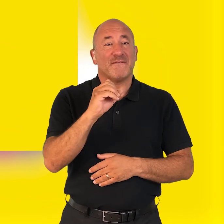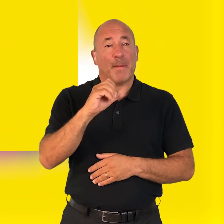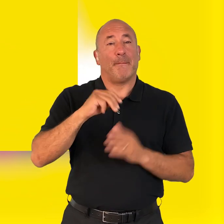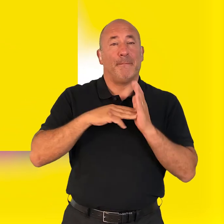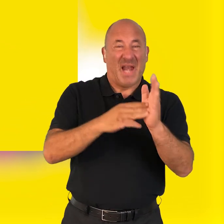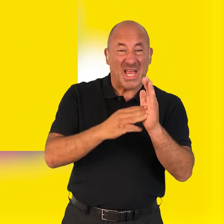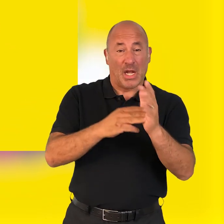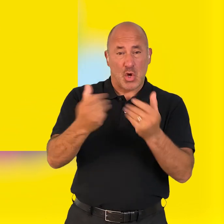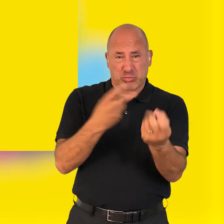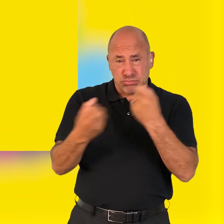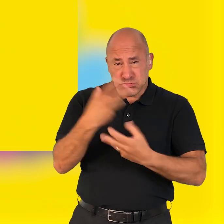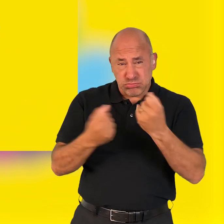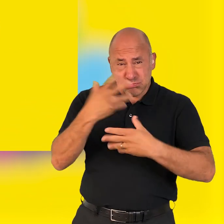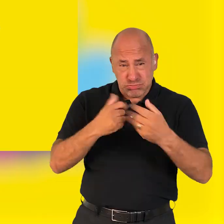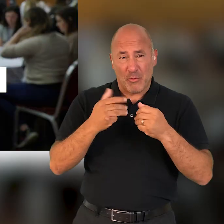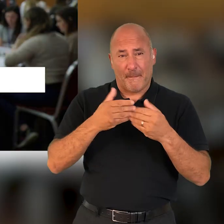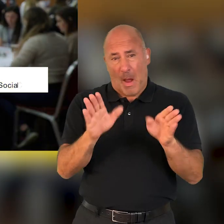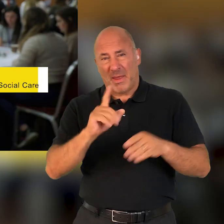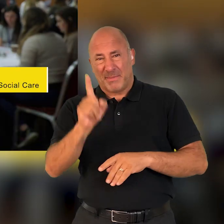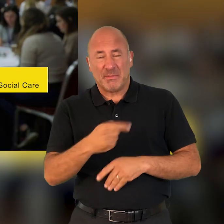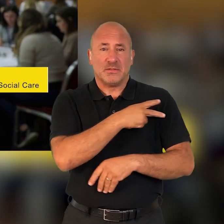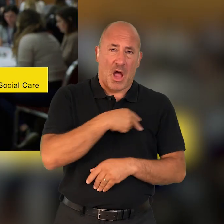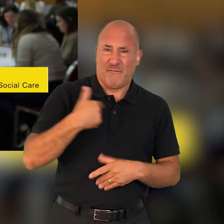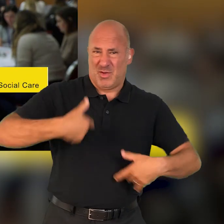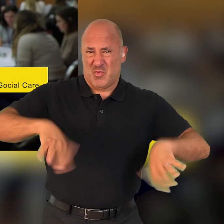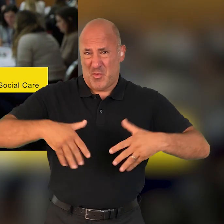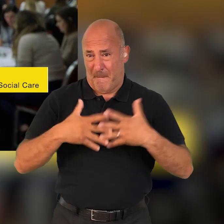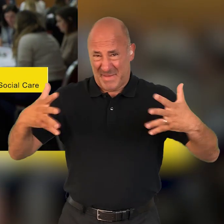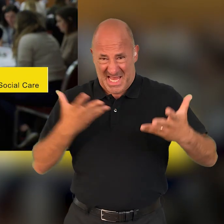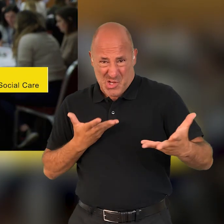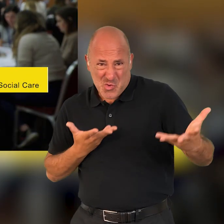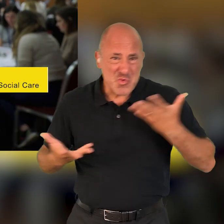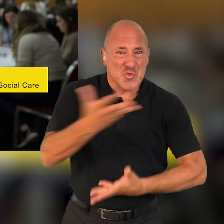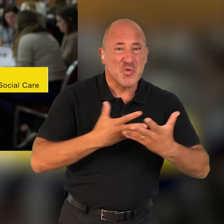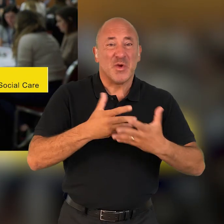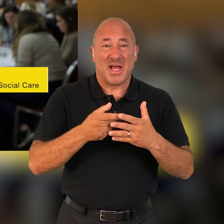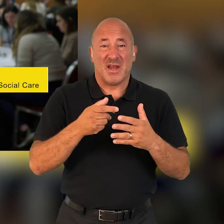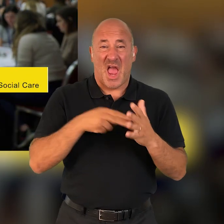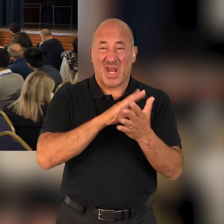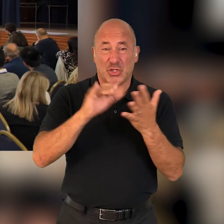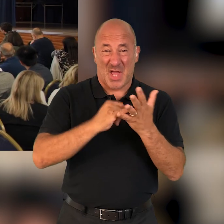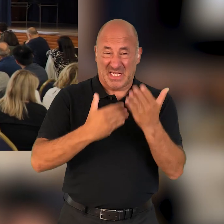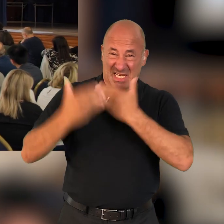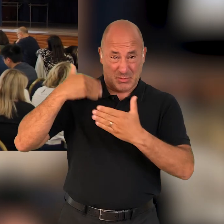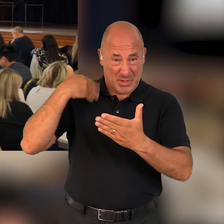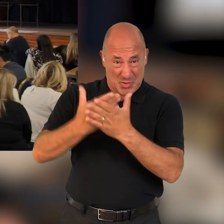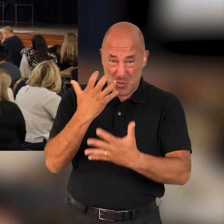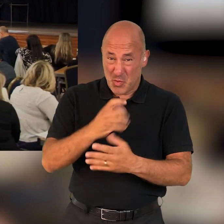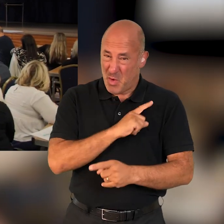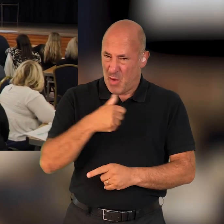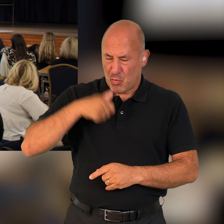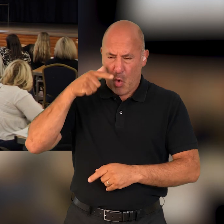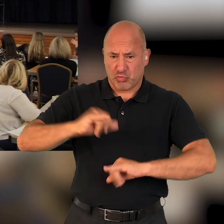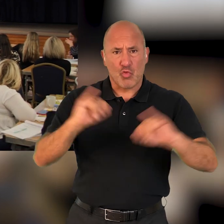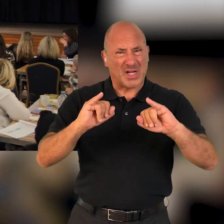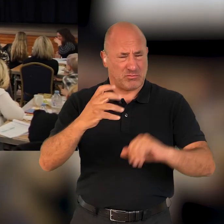NHS staff. We're kicking off the biggest conversation in the history of the National Health Service because we can see the scale of the crisis. We're already taking